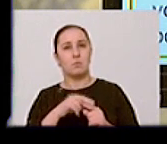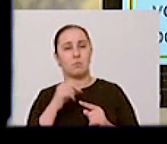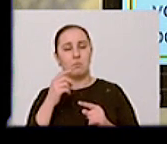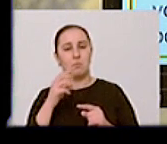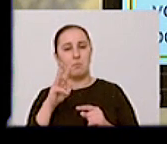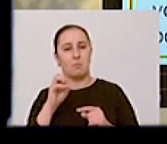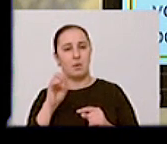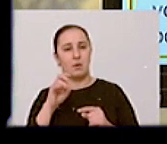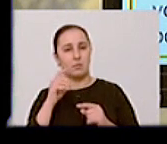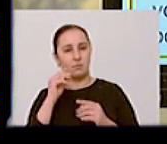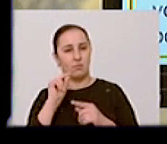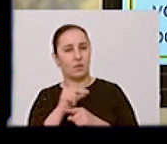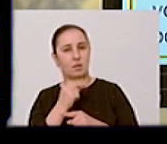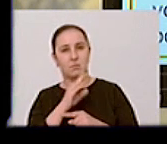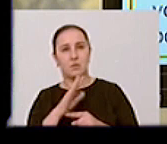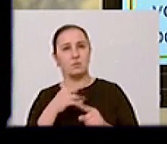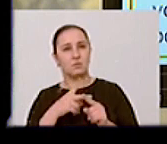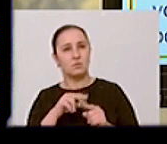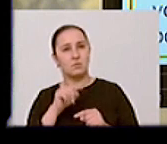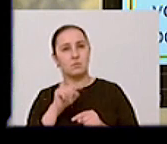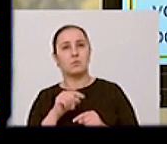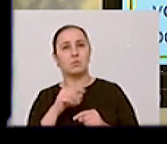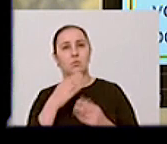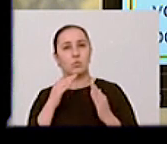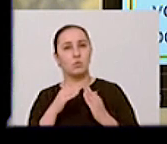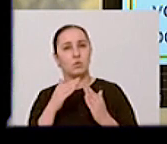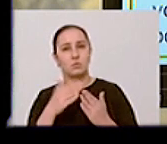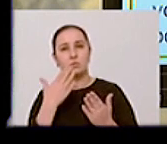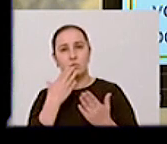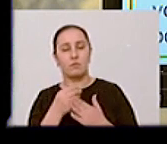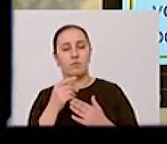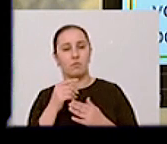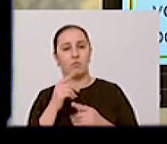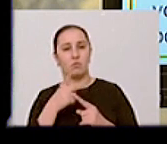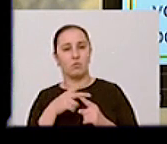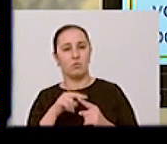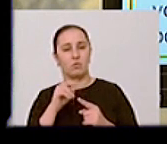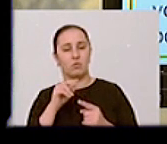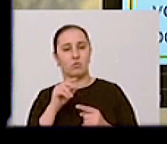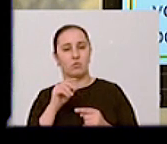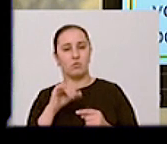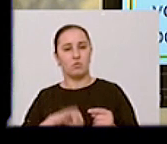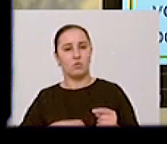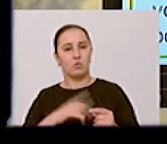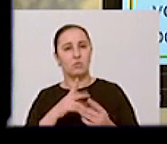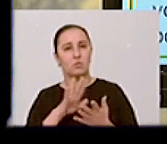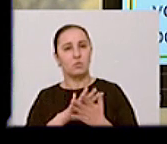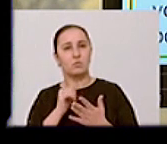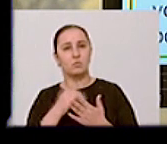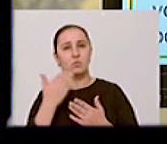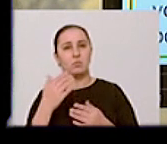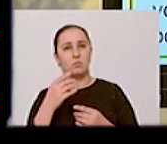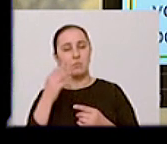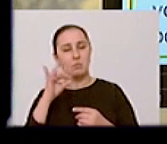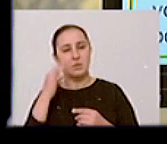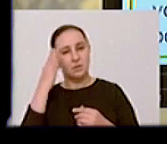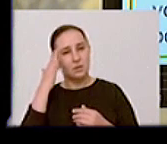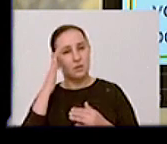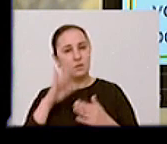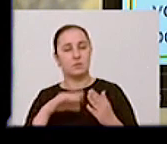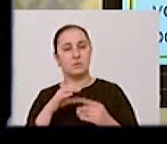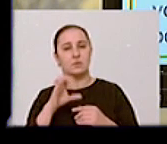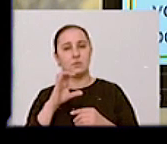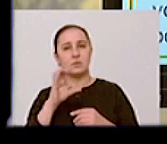Bema'nilik va tarbiyasizlikdir. Uyingizni nodonlik buzdi. O'g'lingizni beilimlik